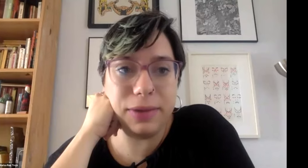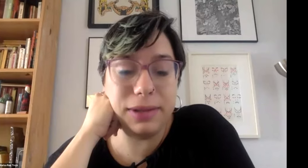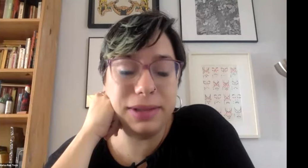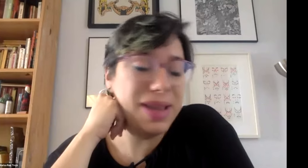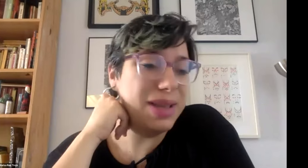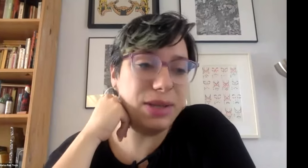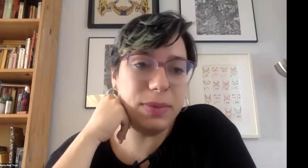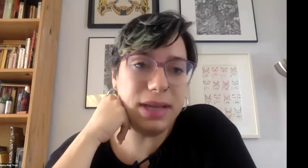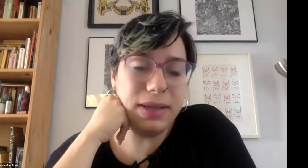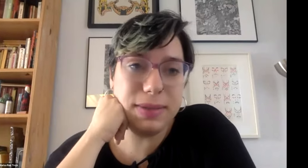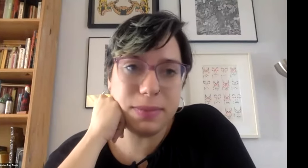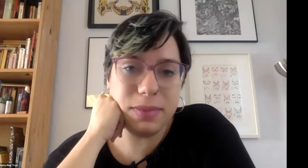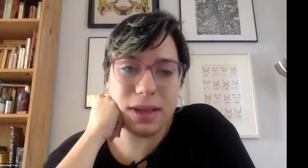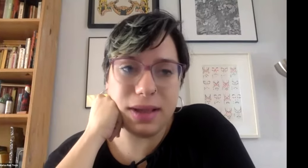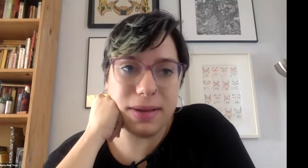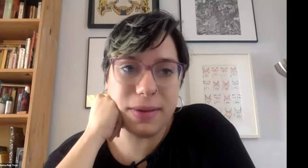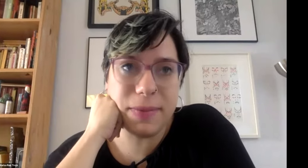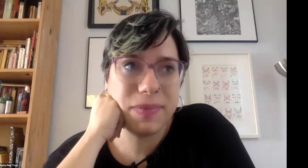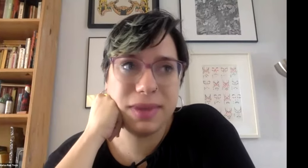I feel sometimes